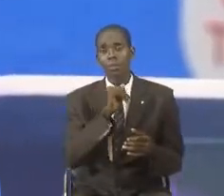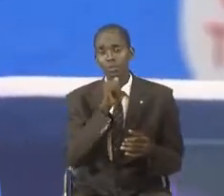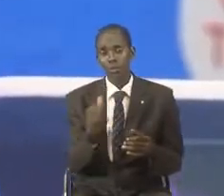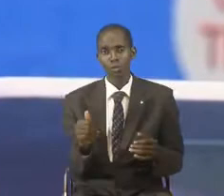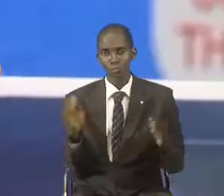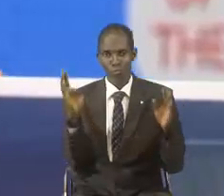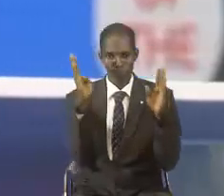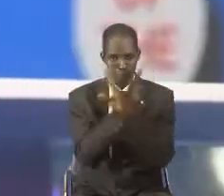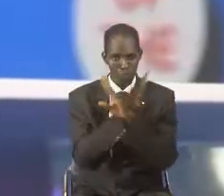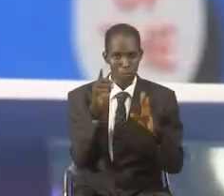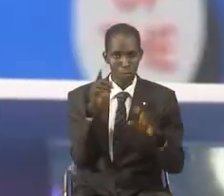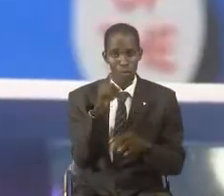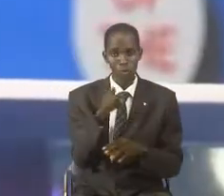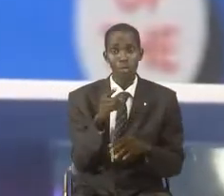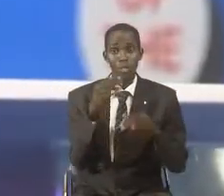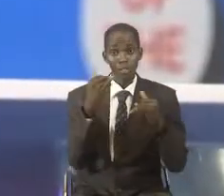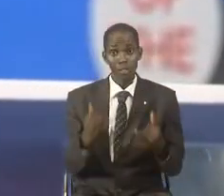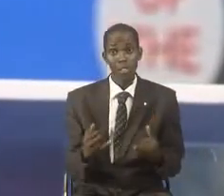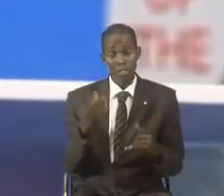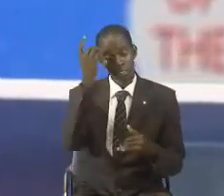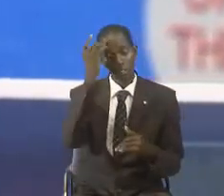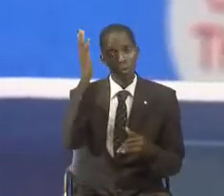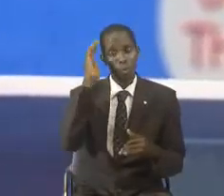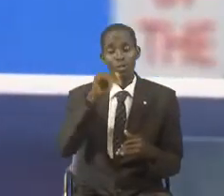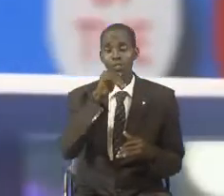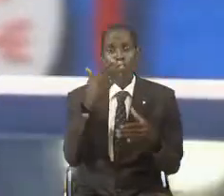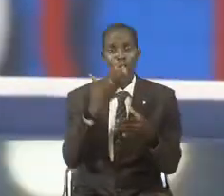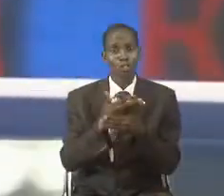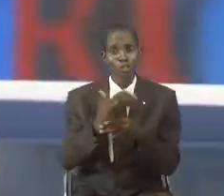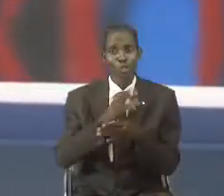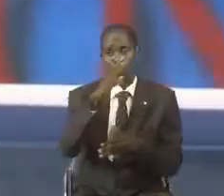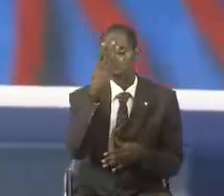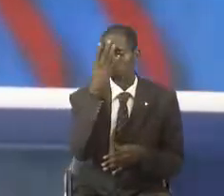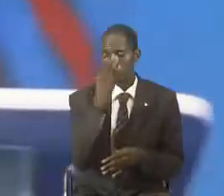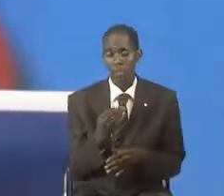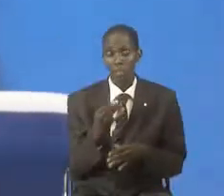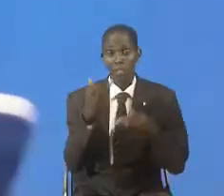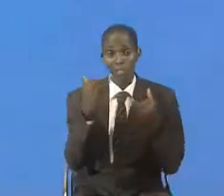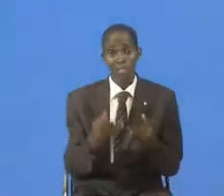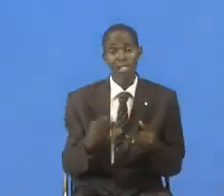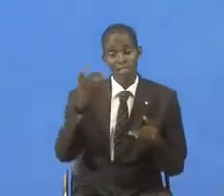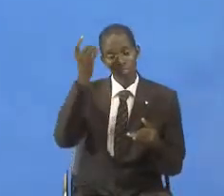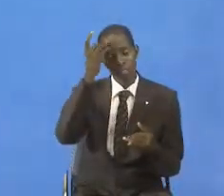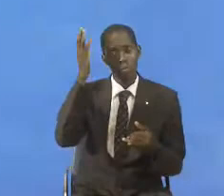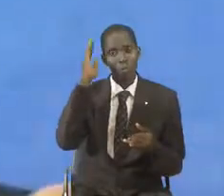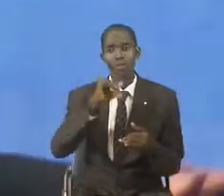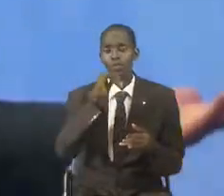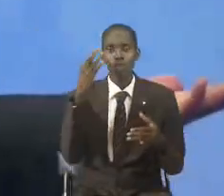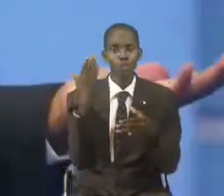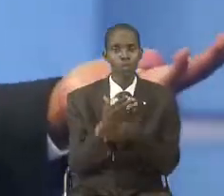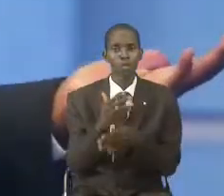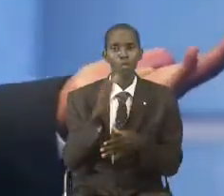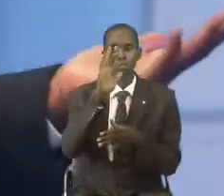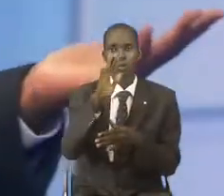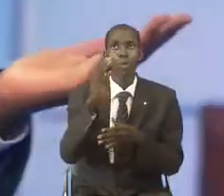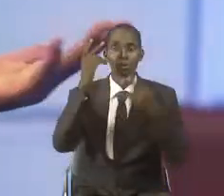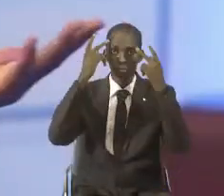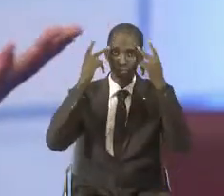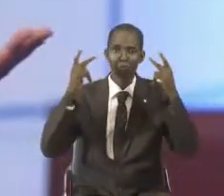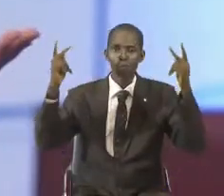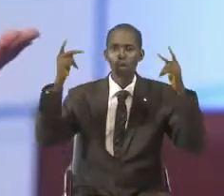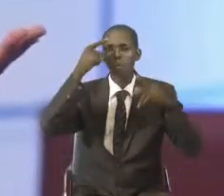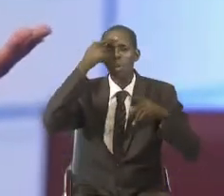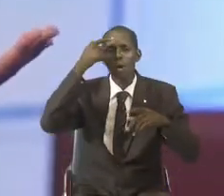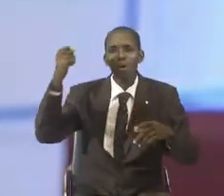Now, they will not double cross you. Now, they will not disturb your sleep. Now, they will not disturb